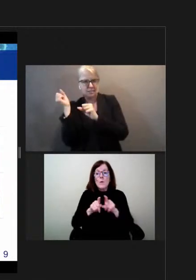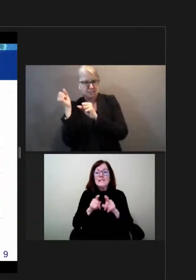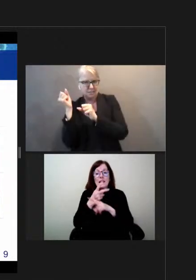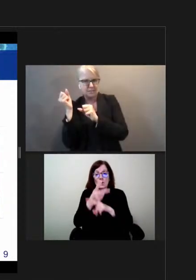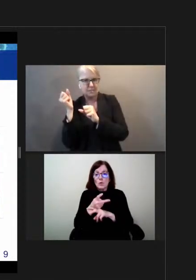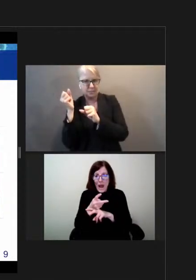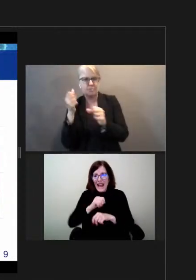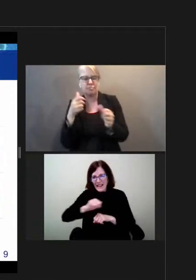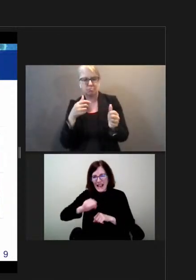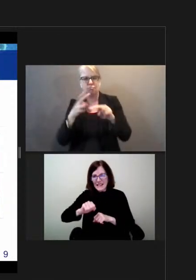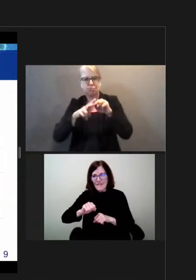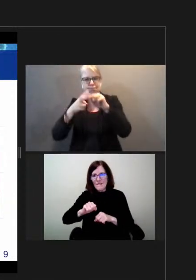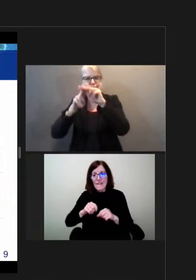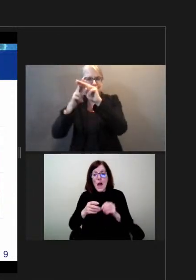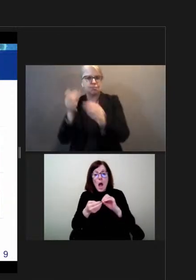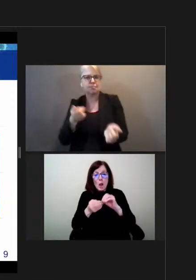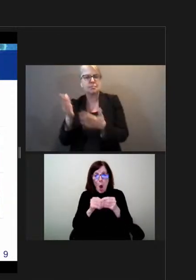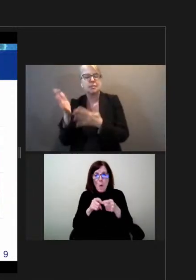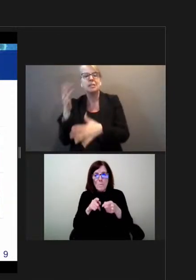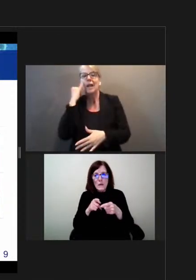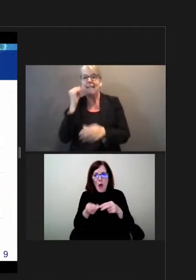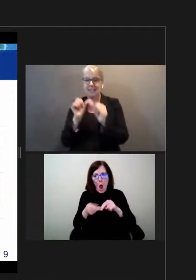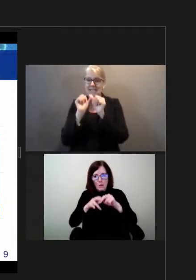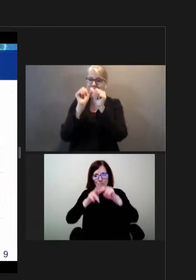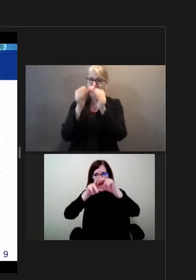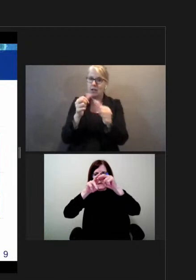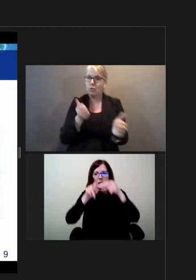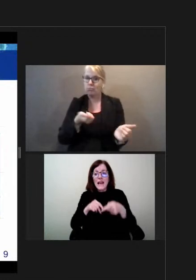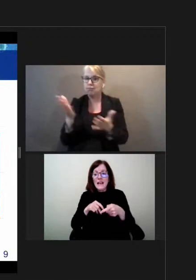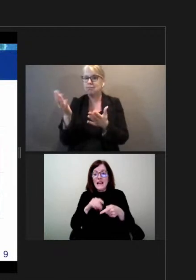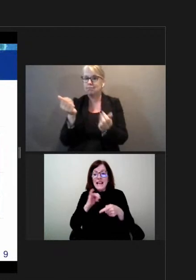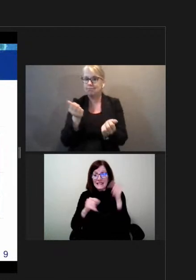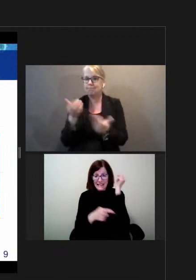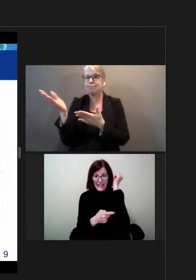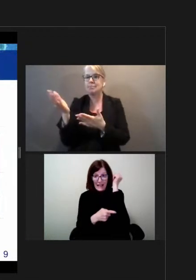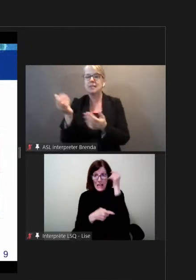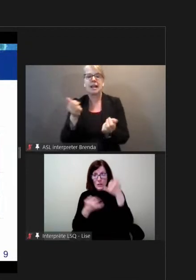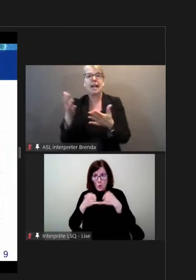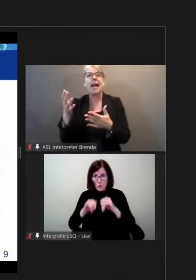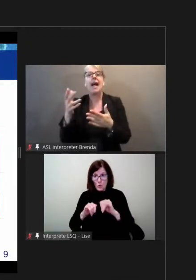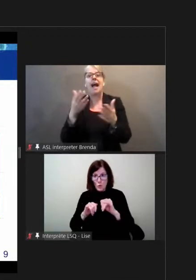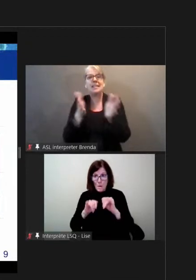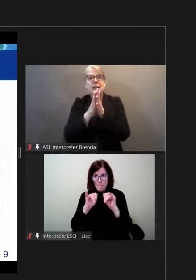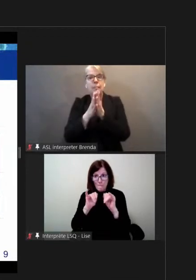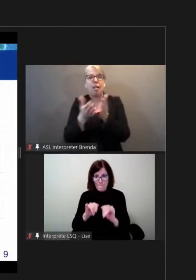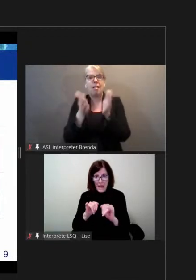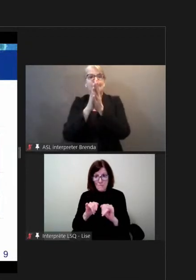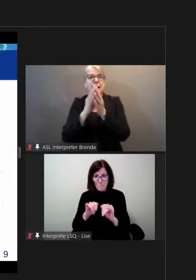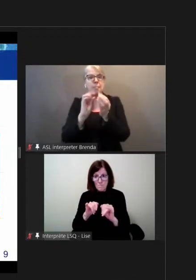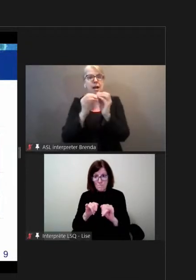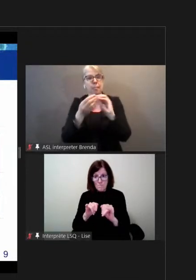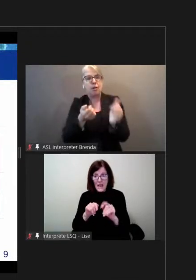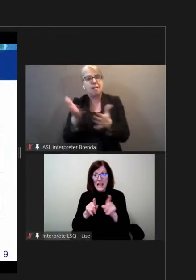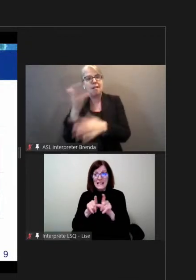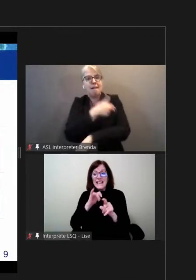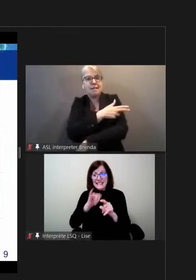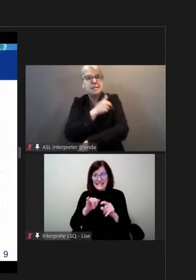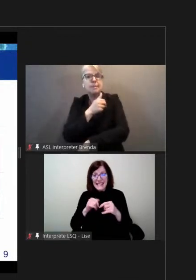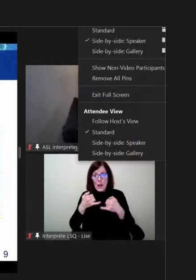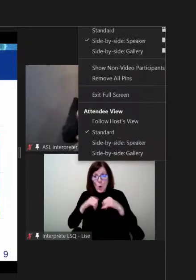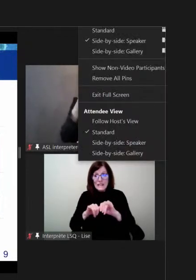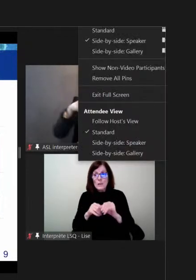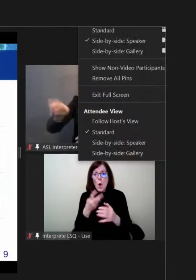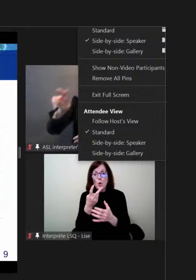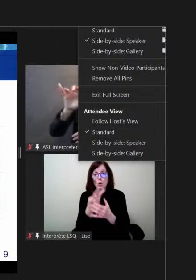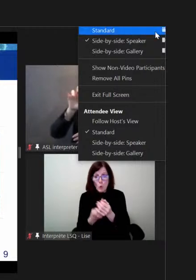If this trend continues and we continue to double and double, our